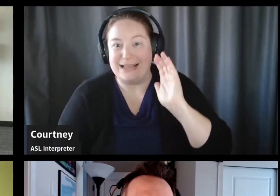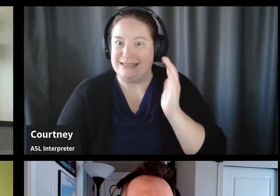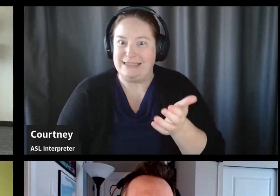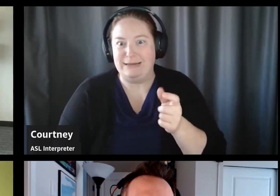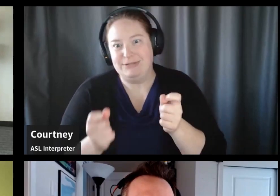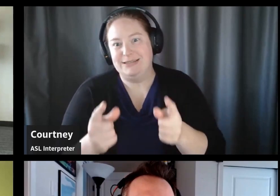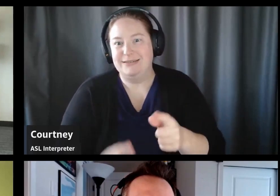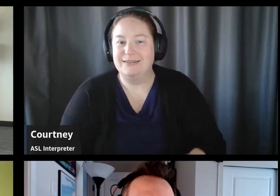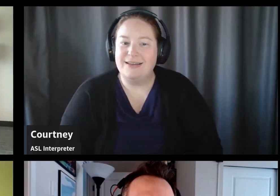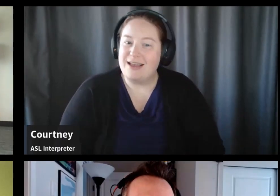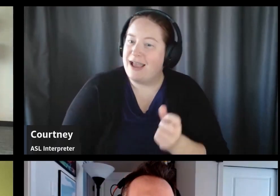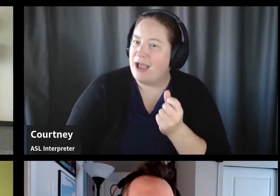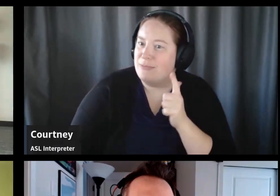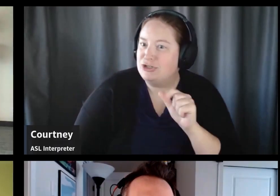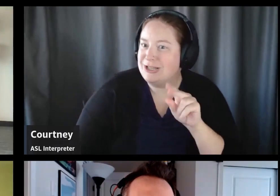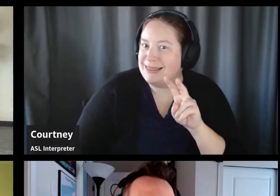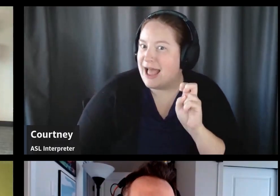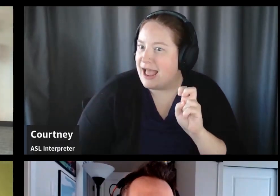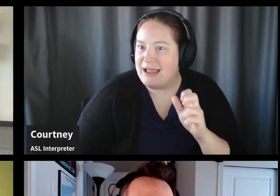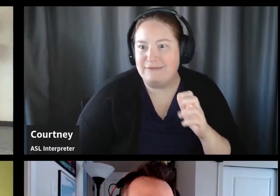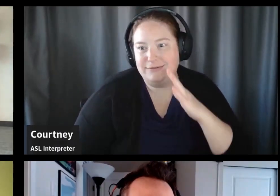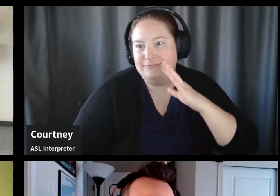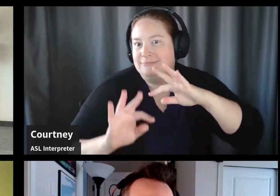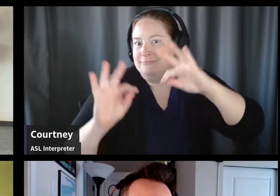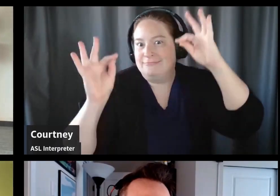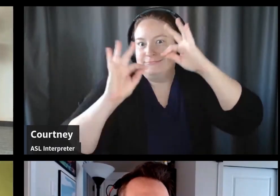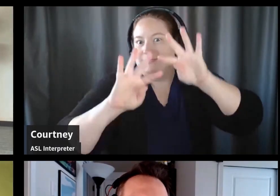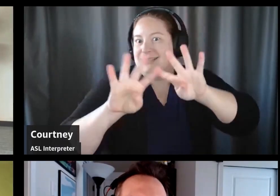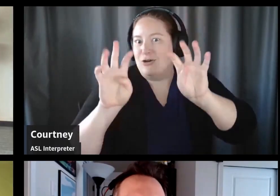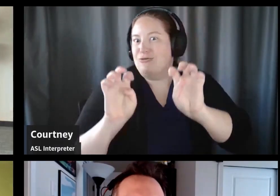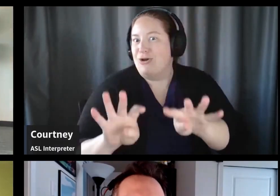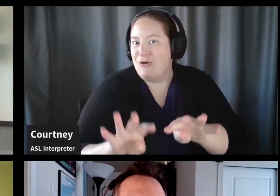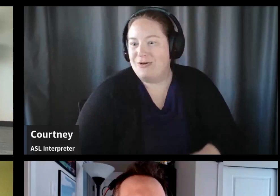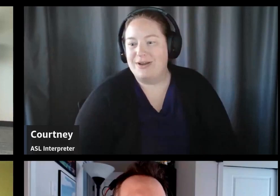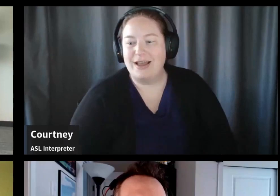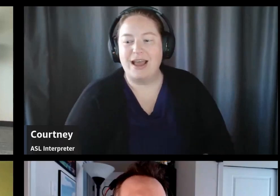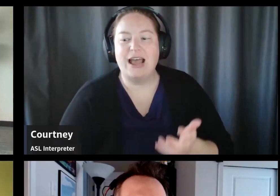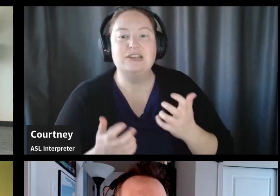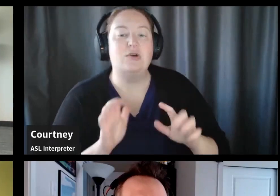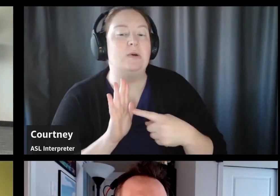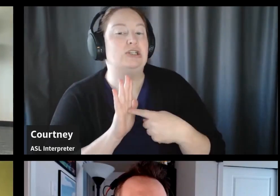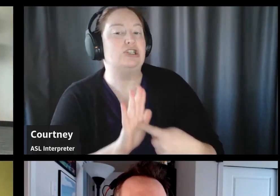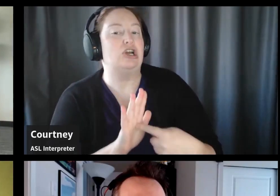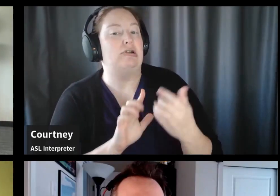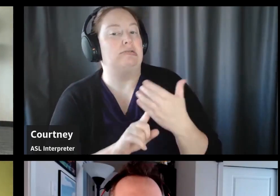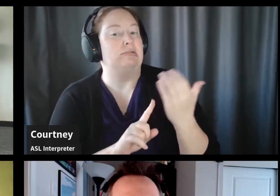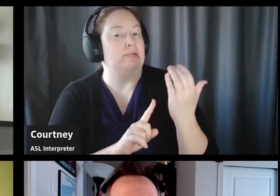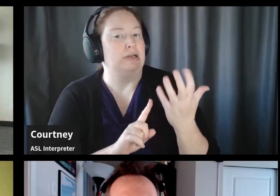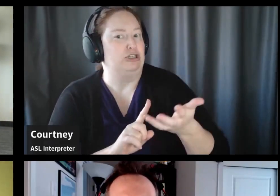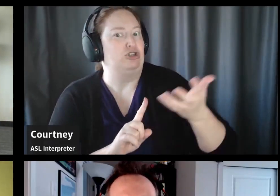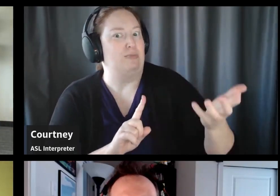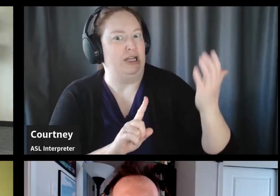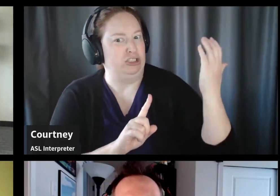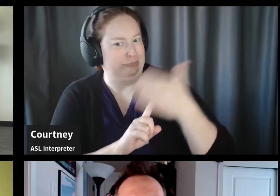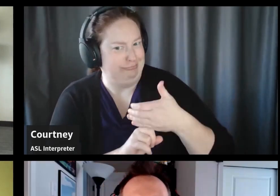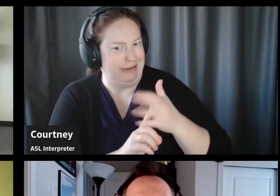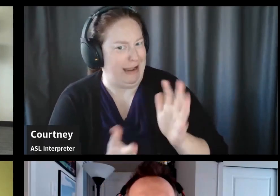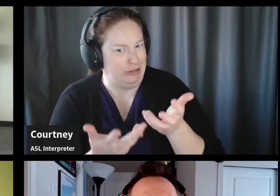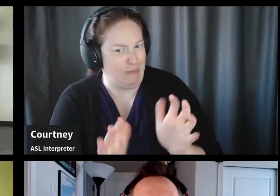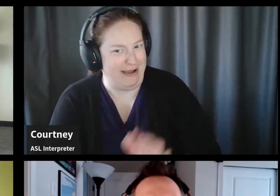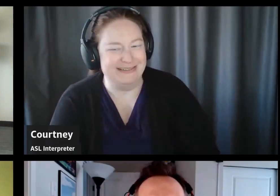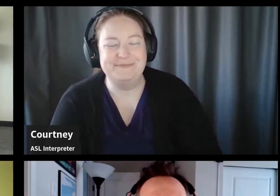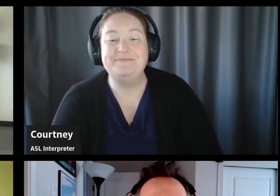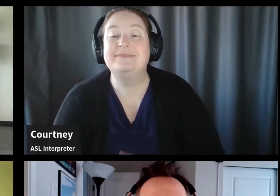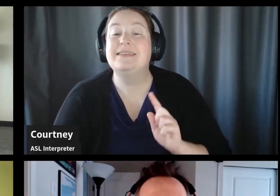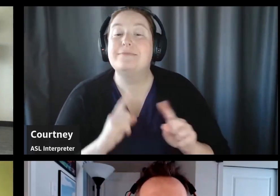How much live is it? We'll never know. That's right. I don't want to pull back the curtain too much, but yeah. So we were talking